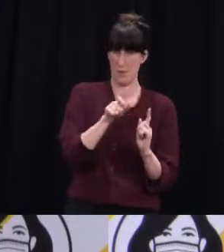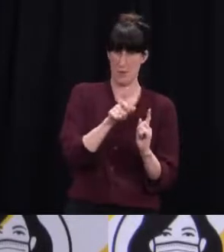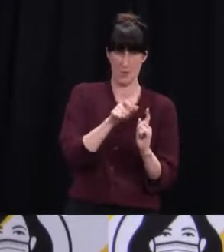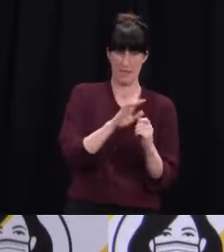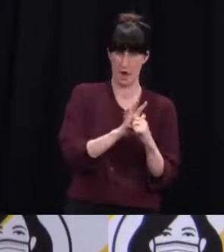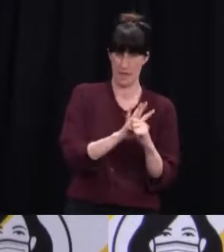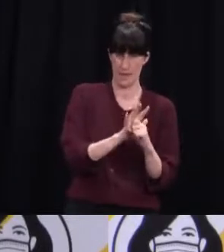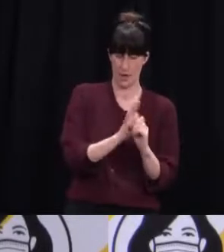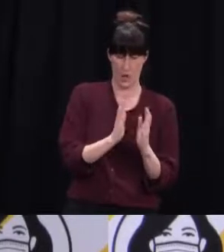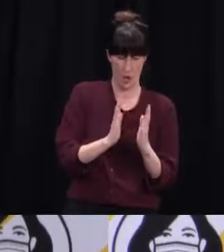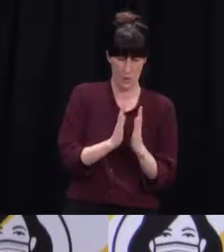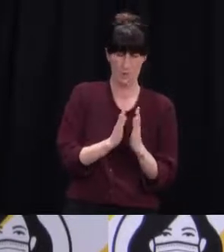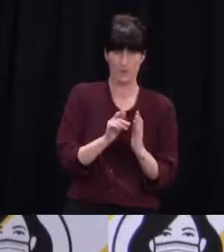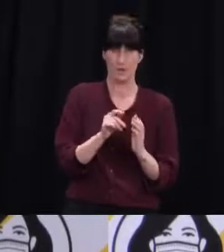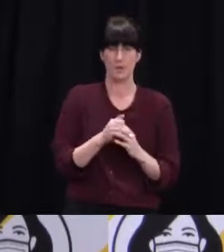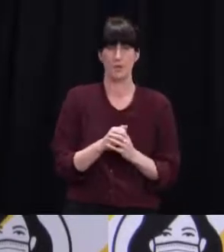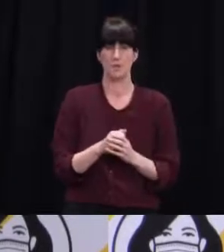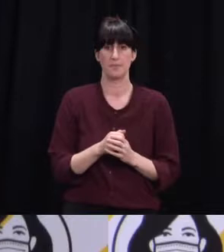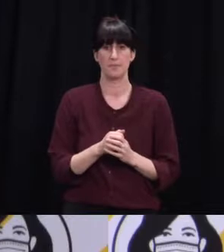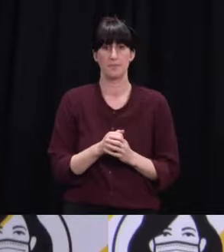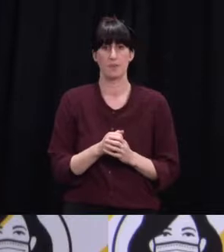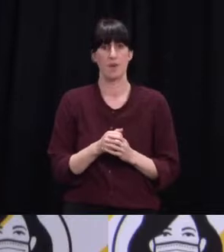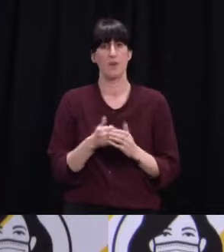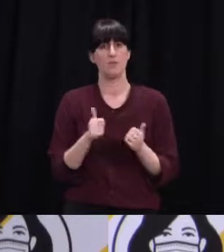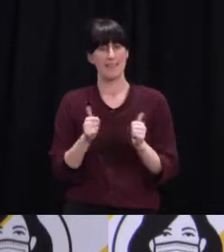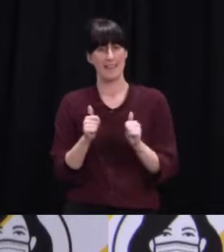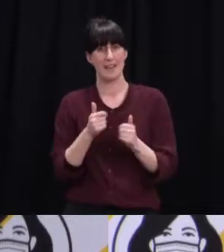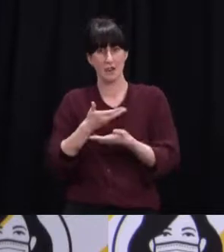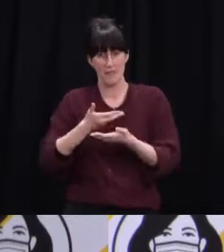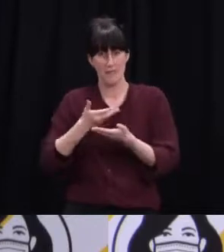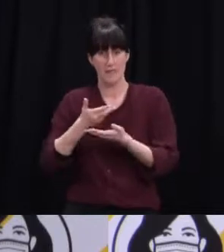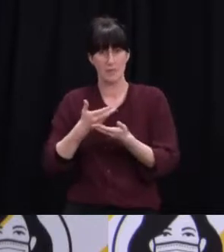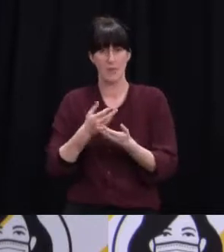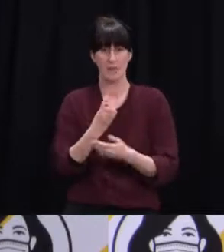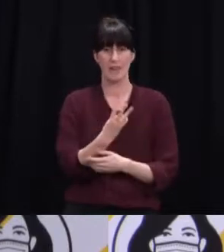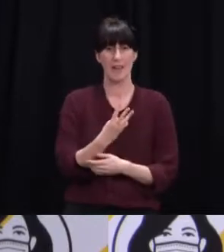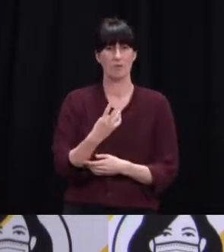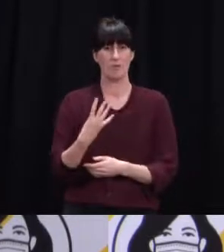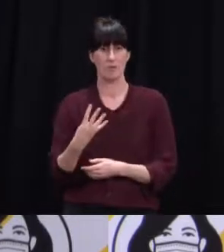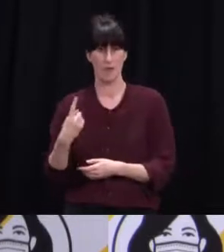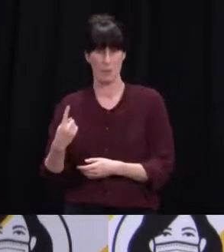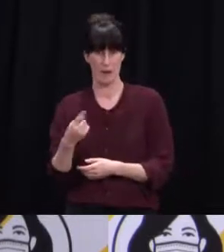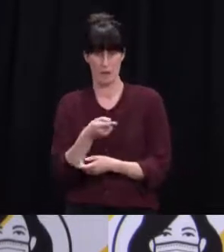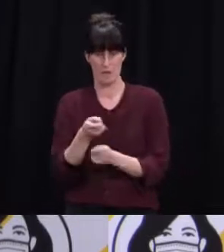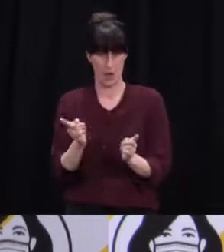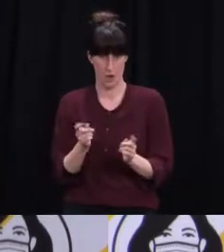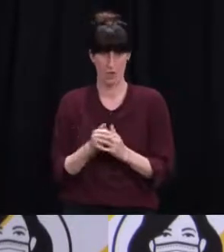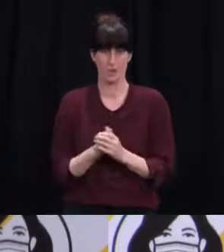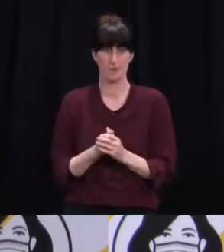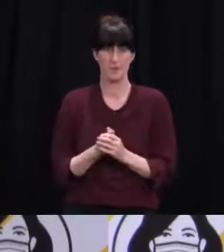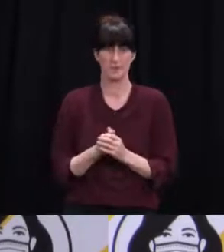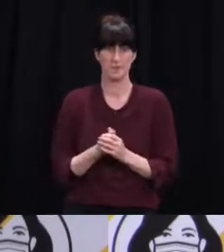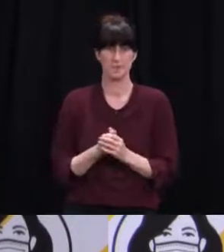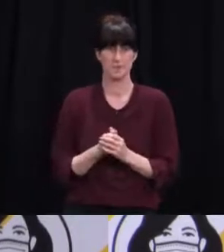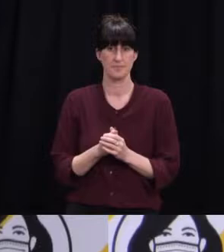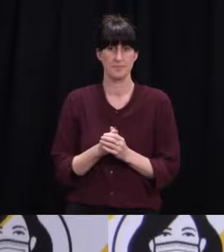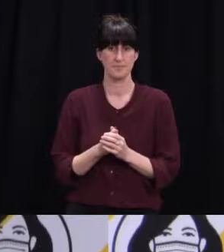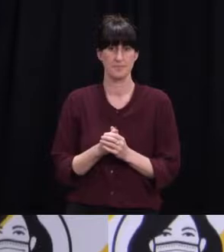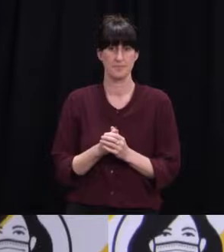461 very close contacts. And of those 400, 87% we had